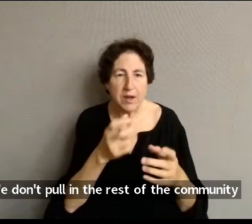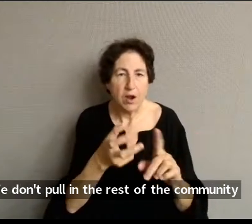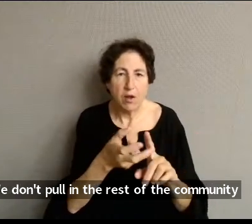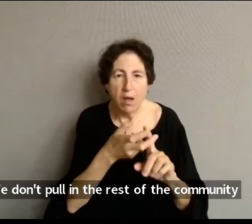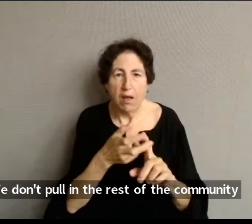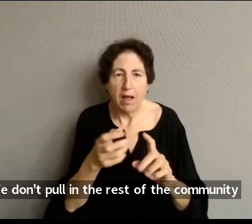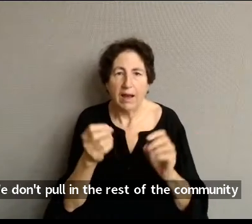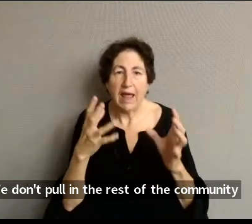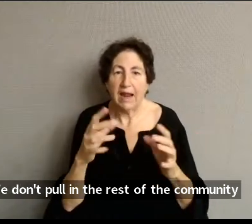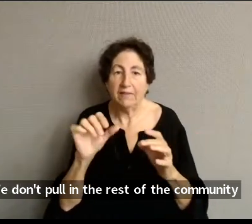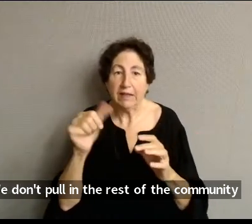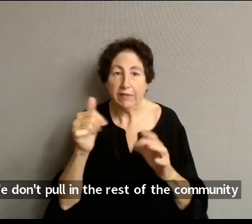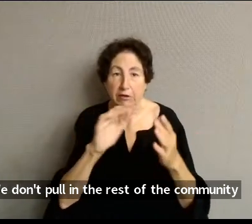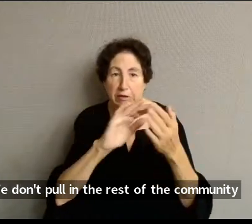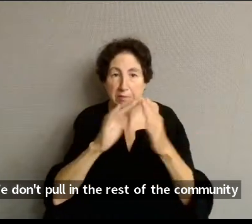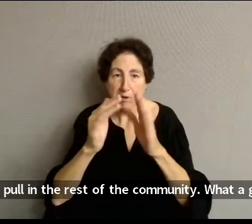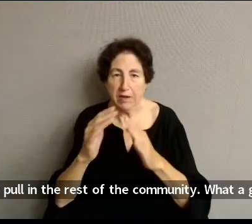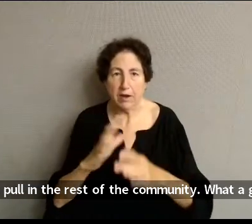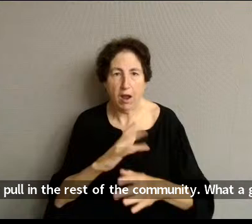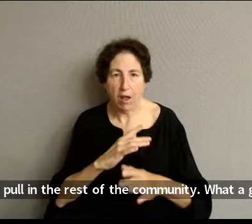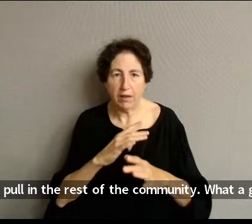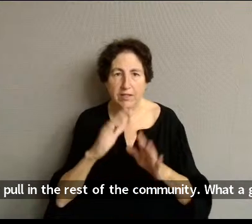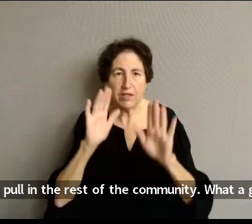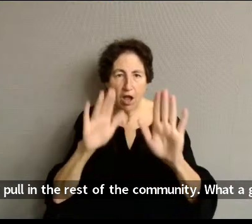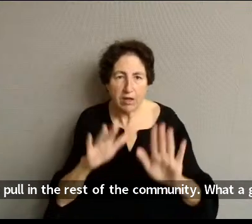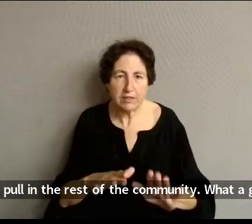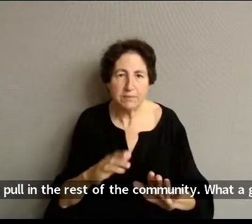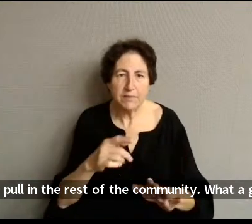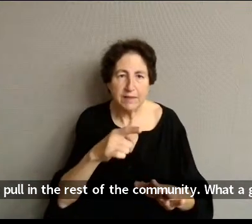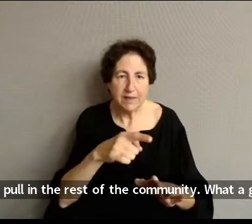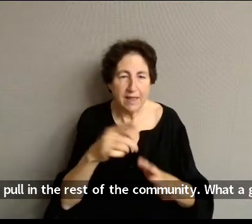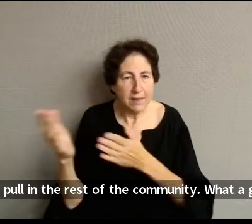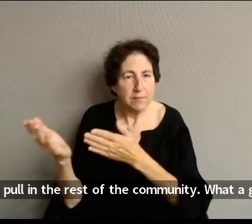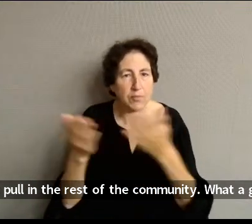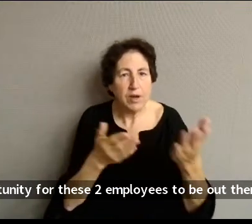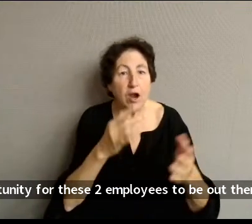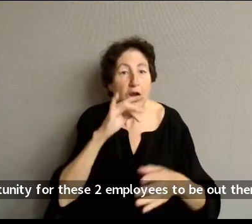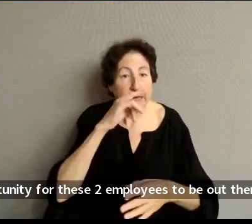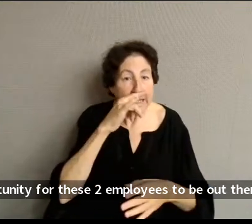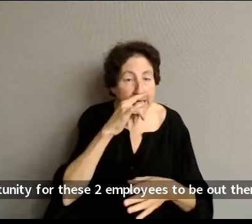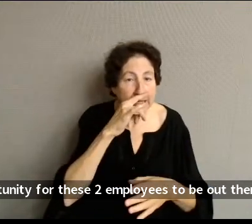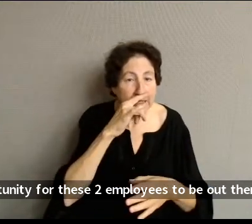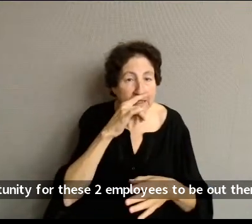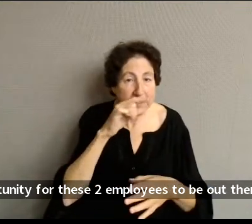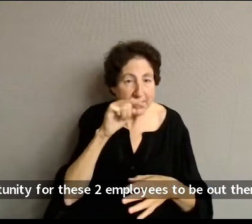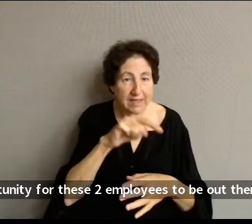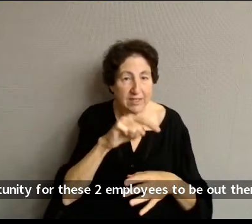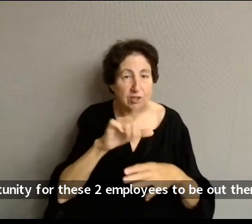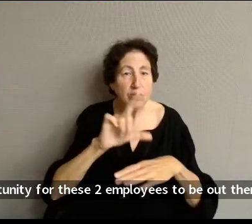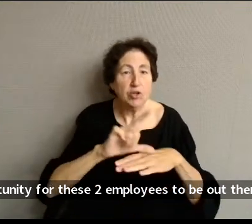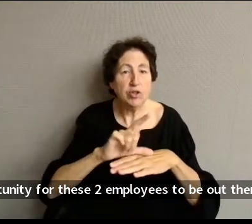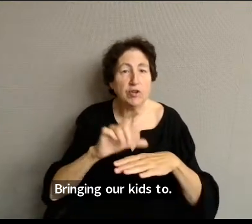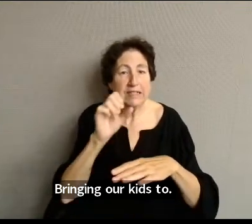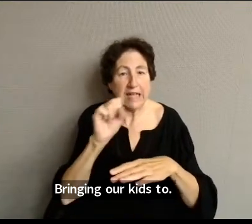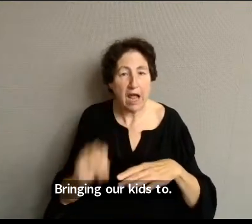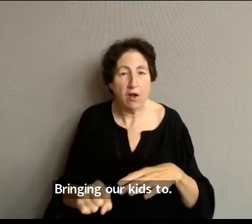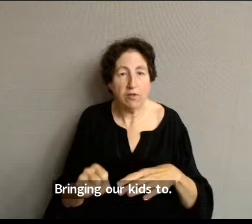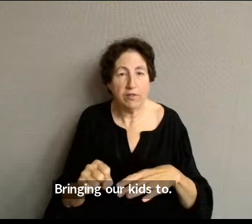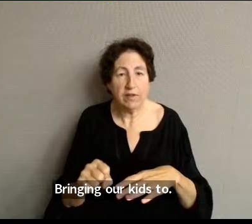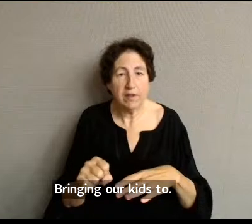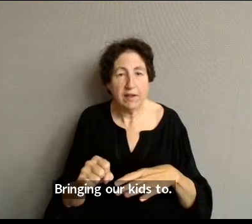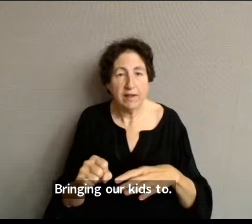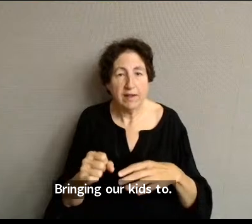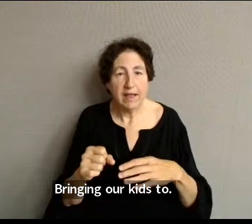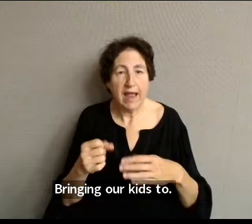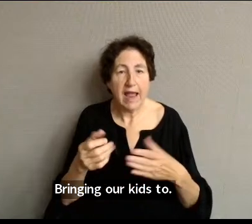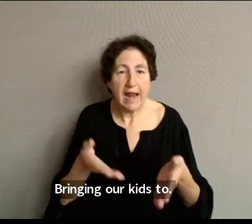opportunity for these 2 employees to be out there bringing our kids to Lutheran South and giving those kids